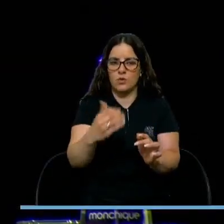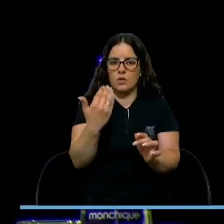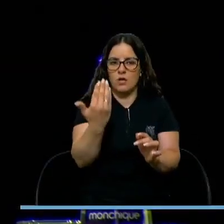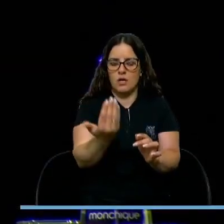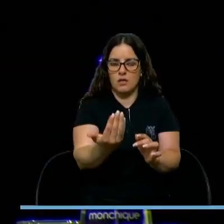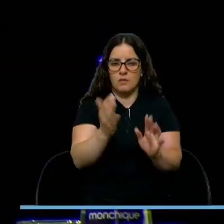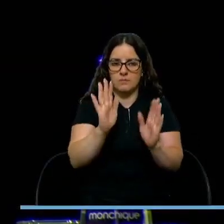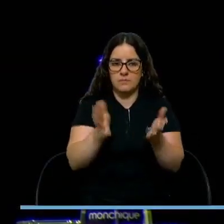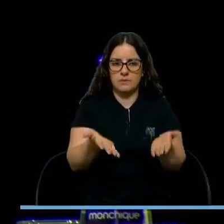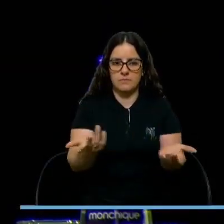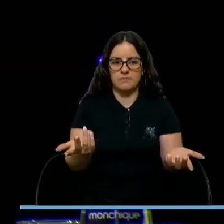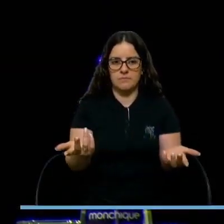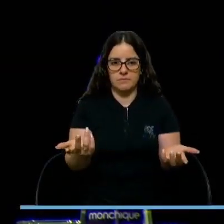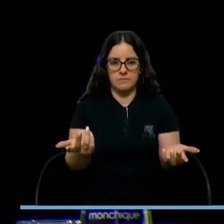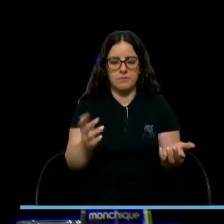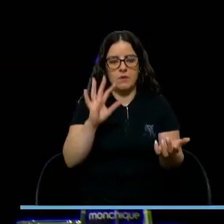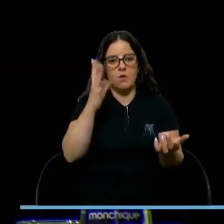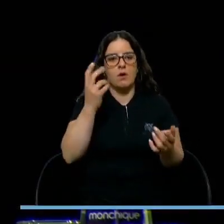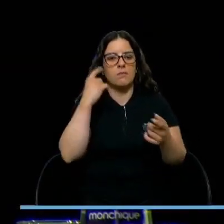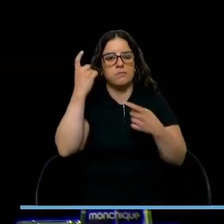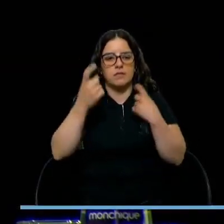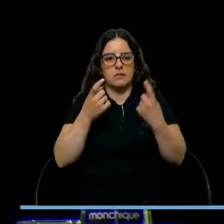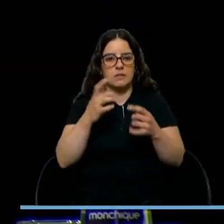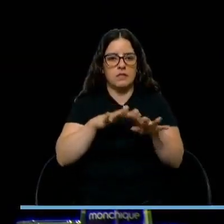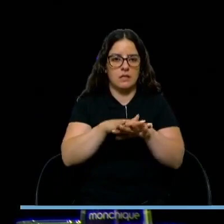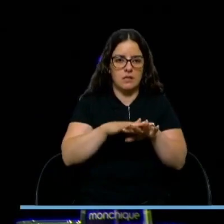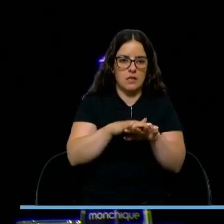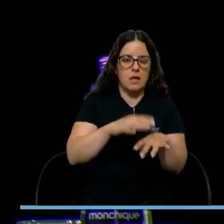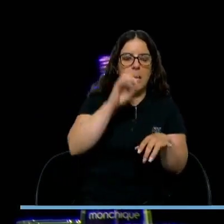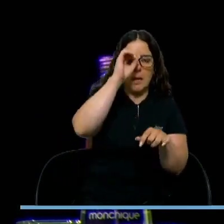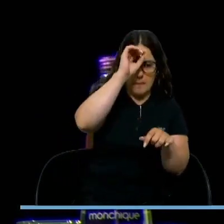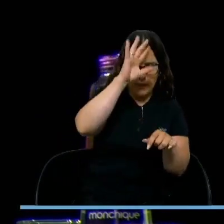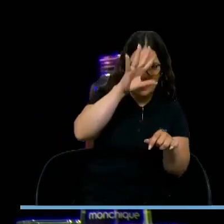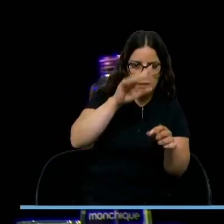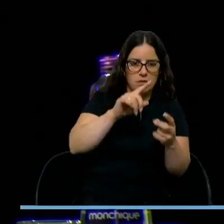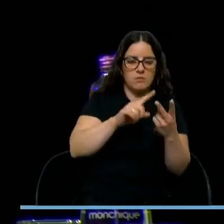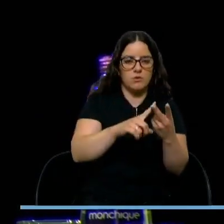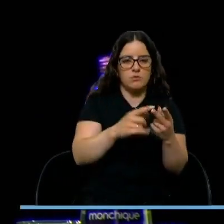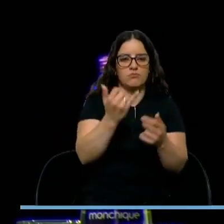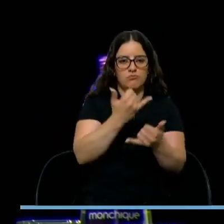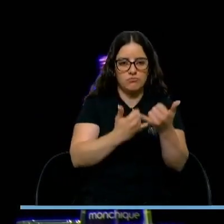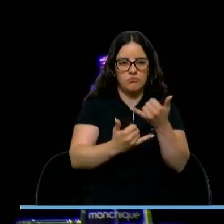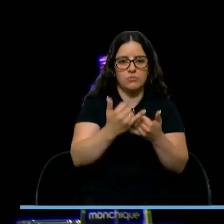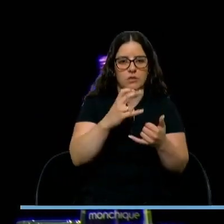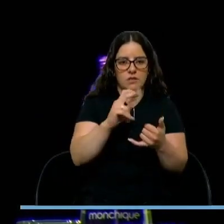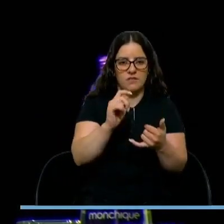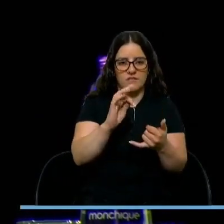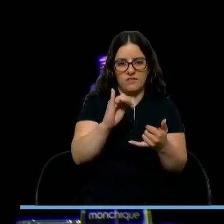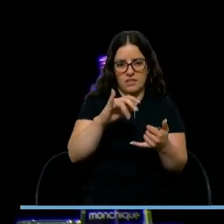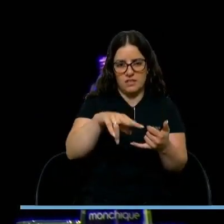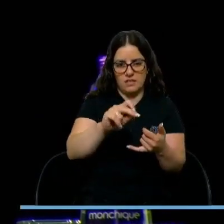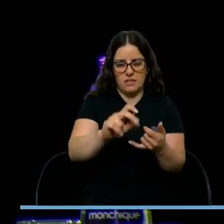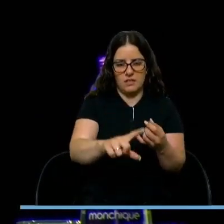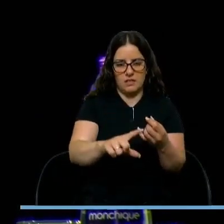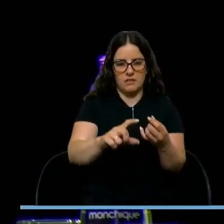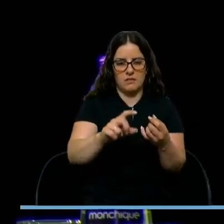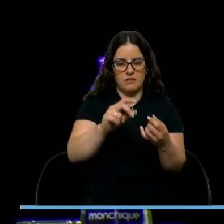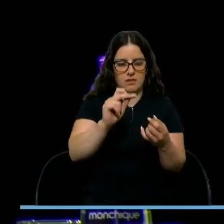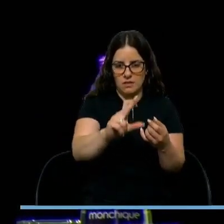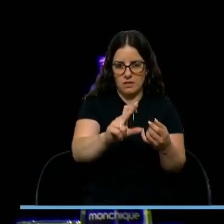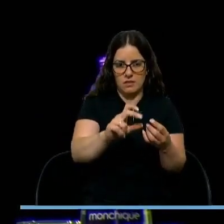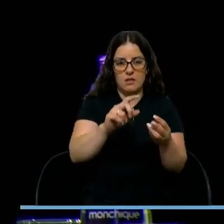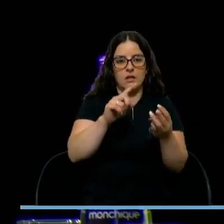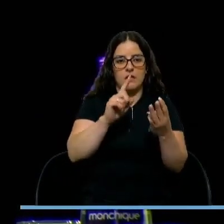itself exists. So when we think about mining, refining, assembly